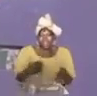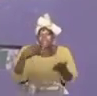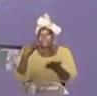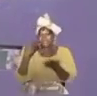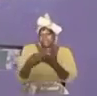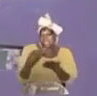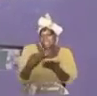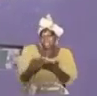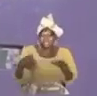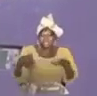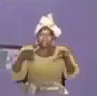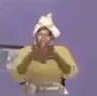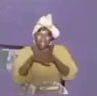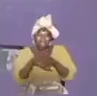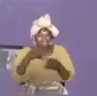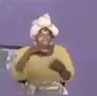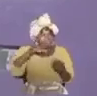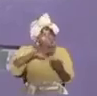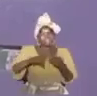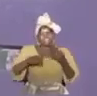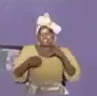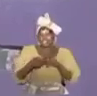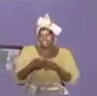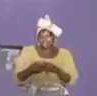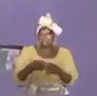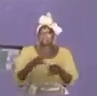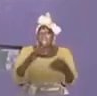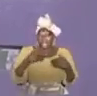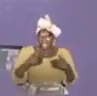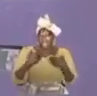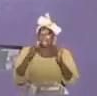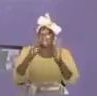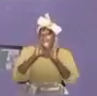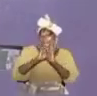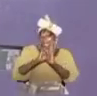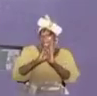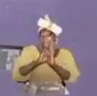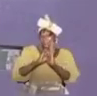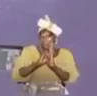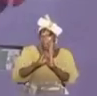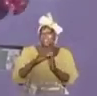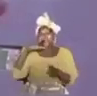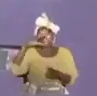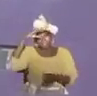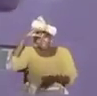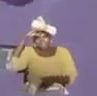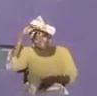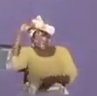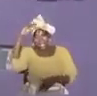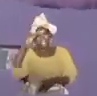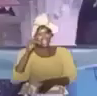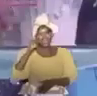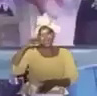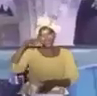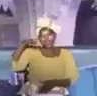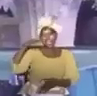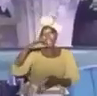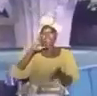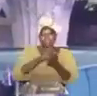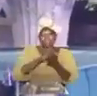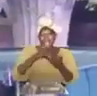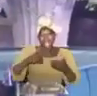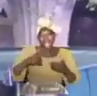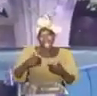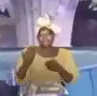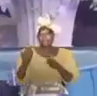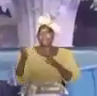finances, their marriages, their relationships. I'll give you a few examples of men and women who went through several kinds of troubles